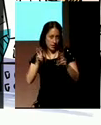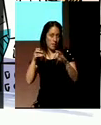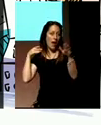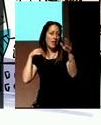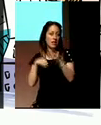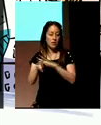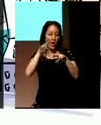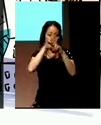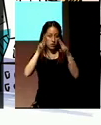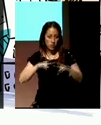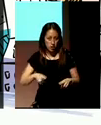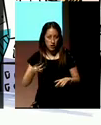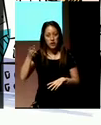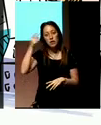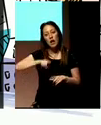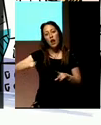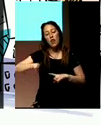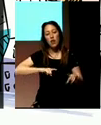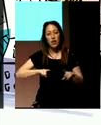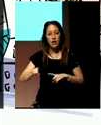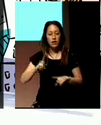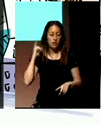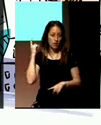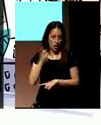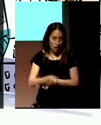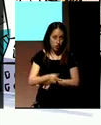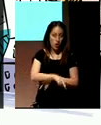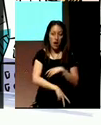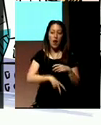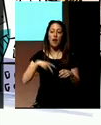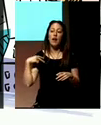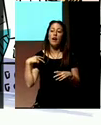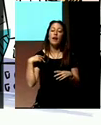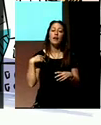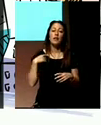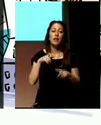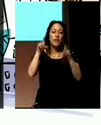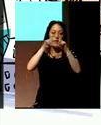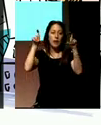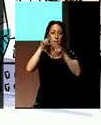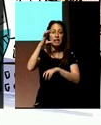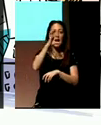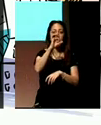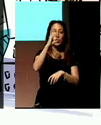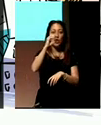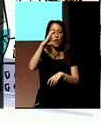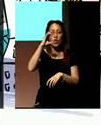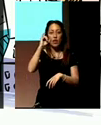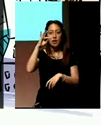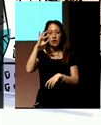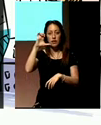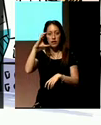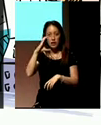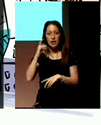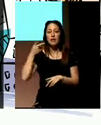In terms of universal accessibility, and he's general manager of a consulting company, Socitec.